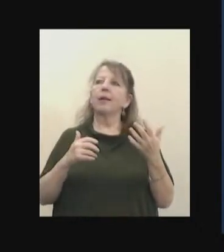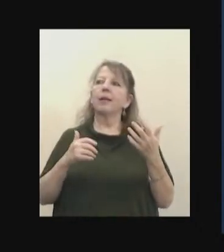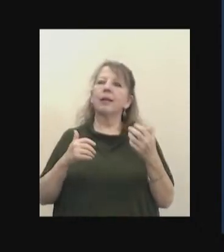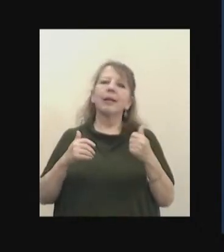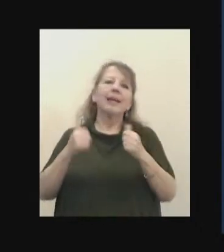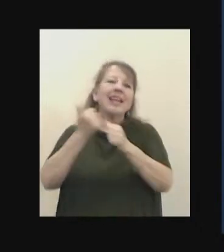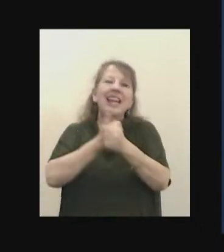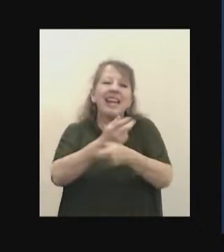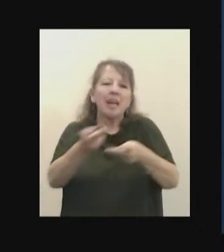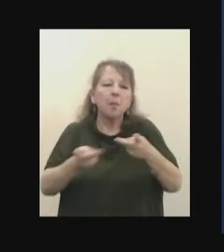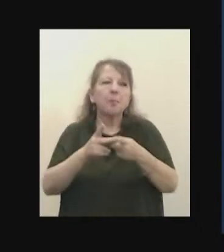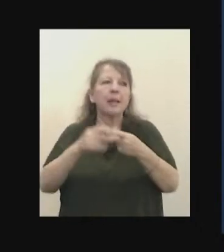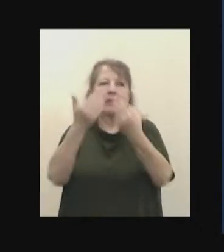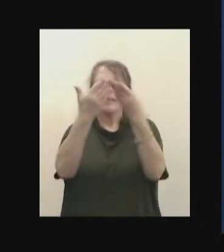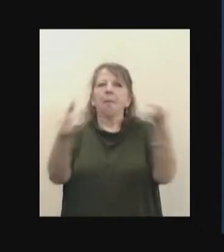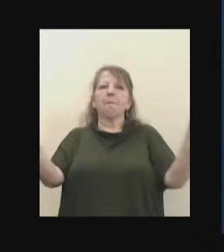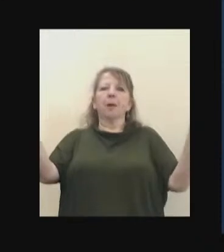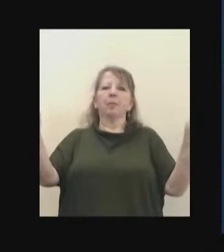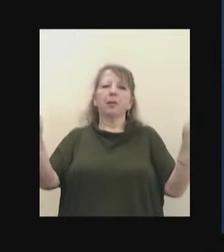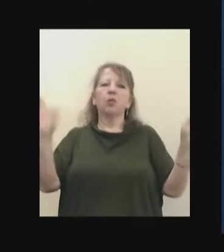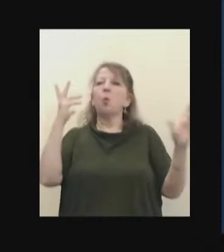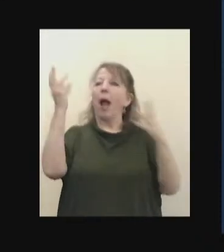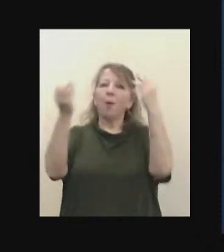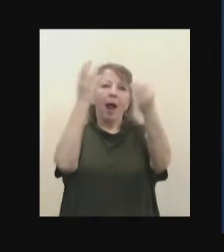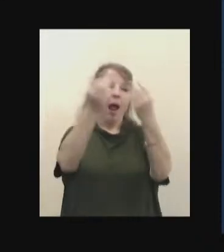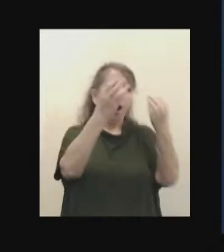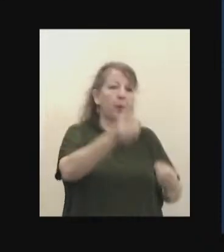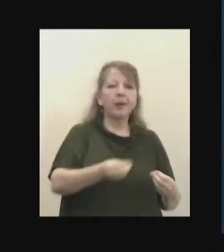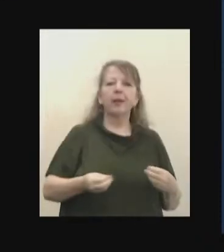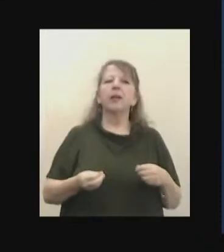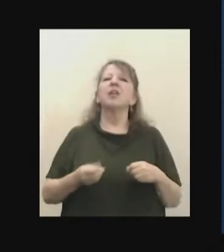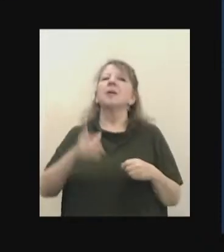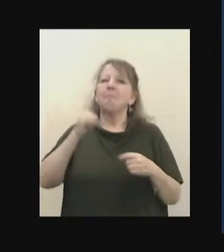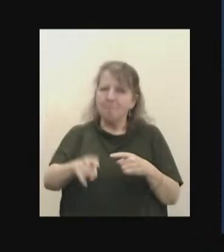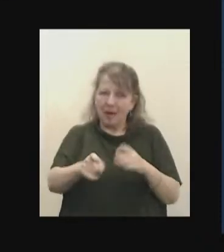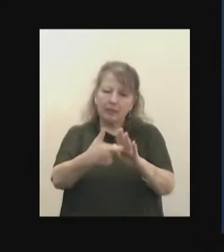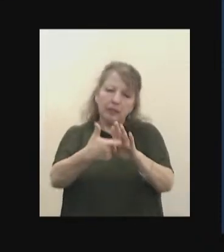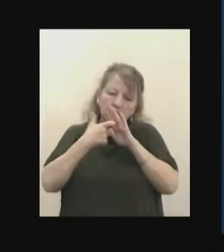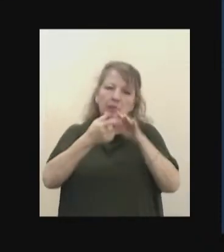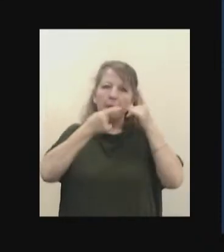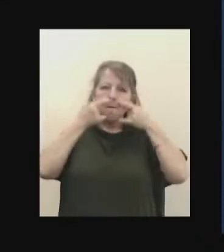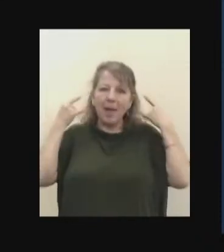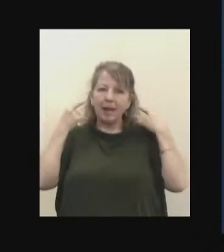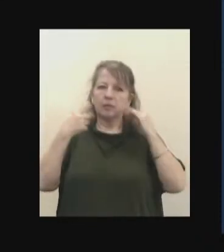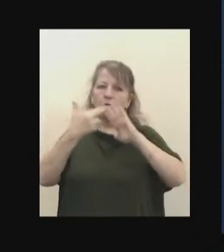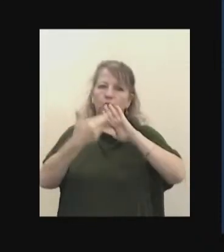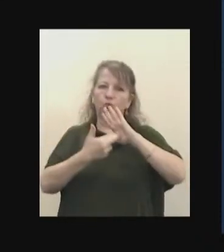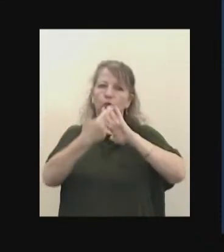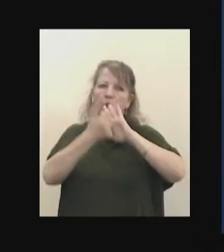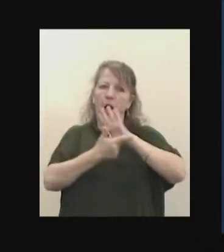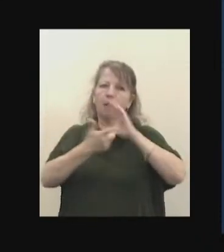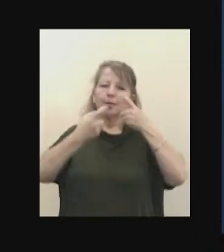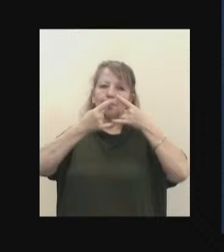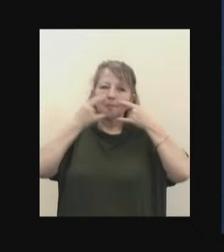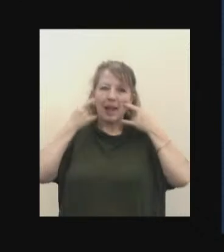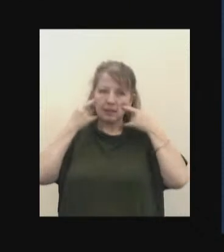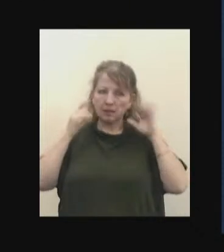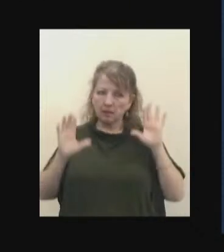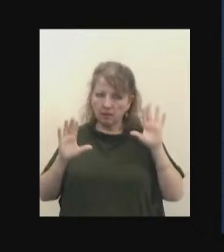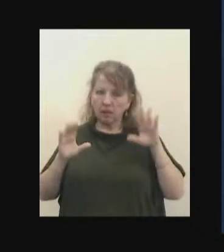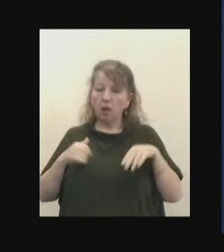place in public, so essential, not essential, people have to wear a mask. And so we're hoping that that will have a